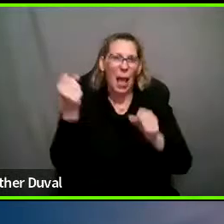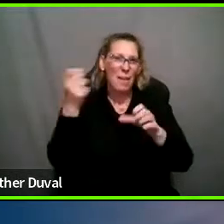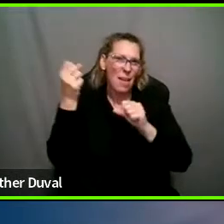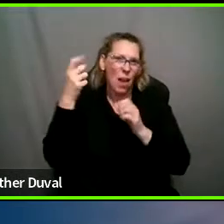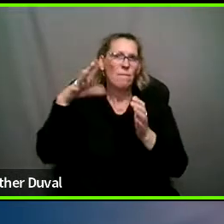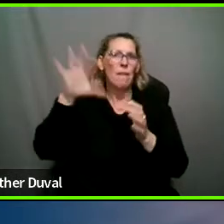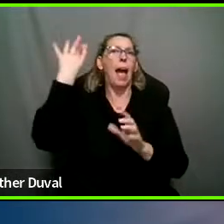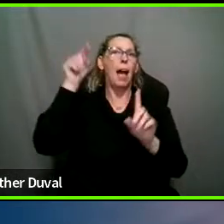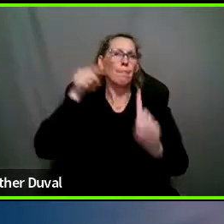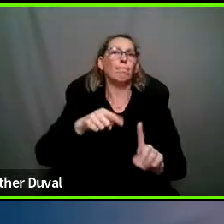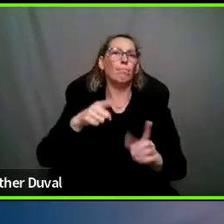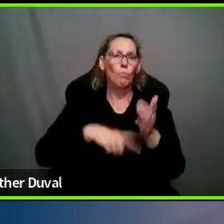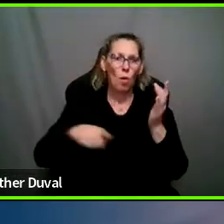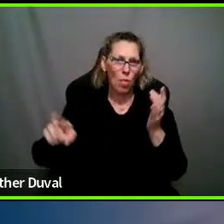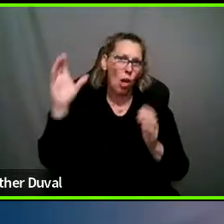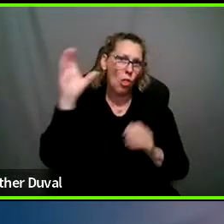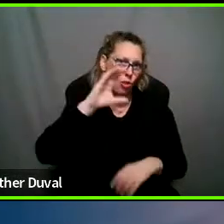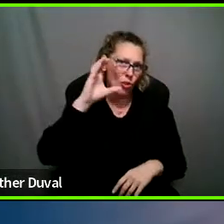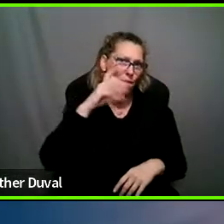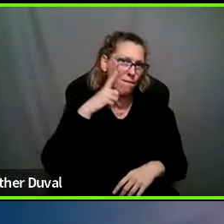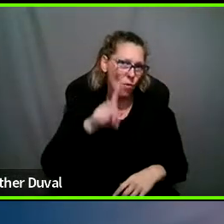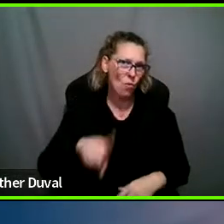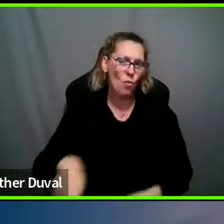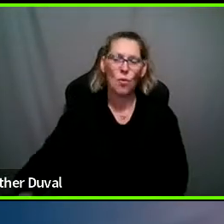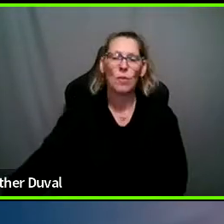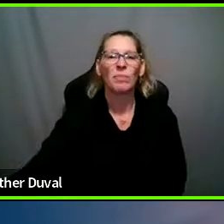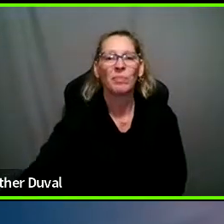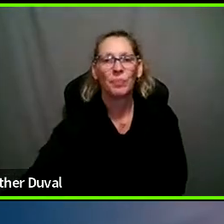to the specific questions they're looking to answer.